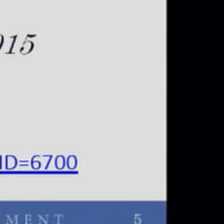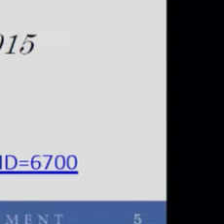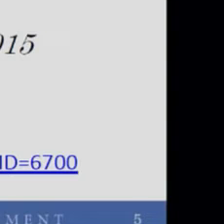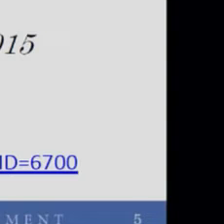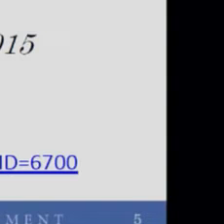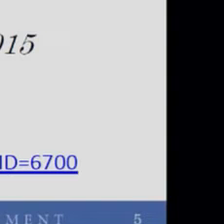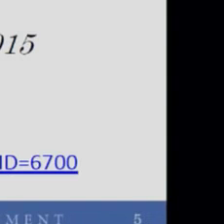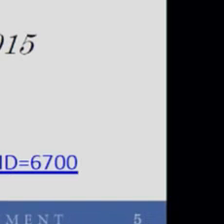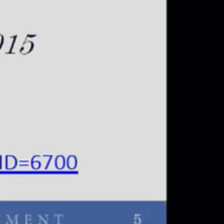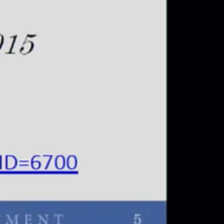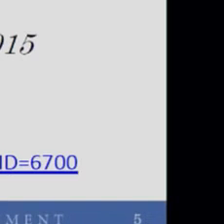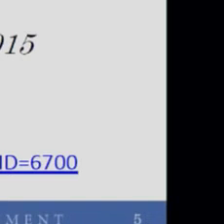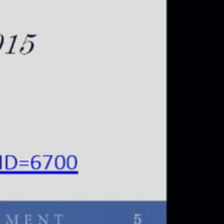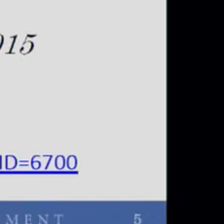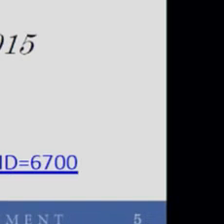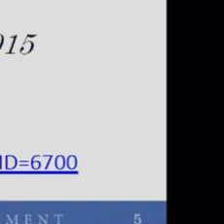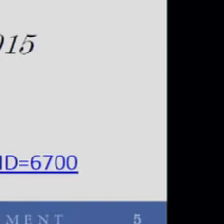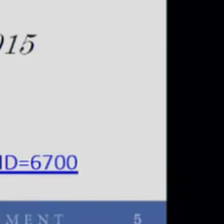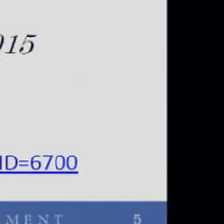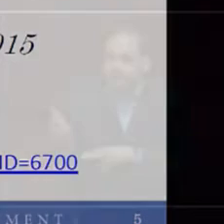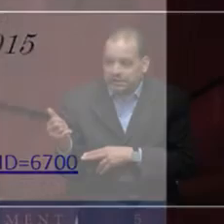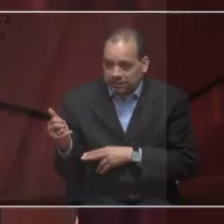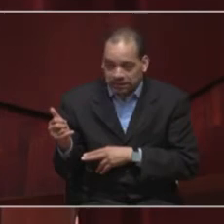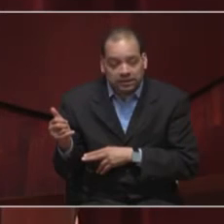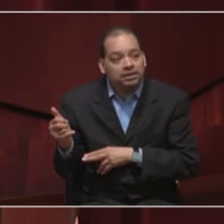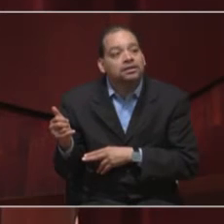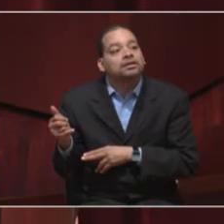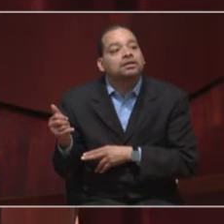was out on March 10th.